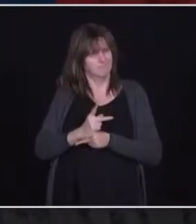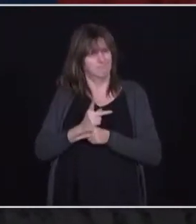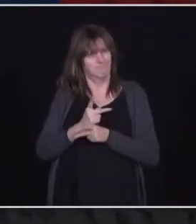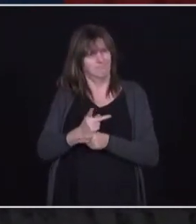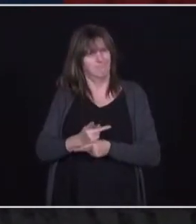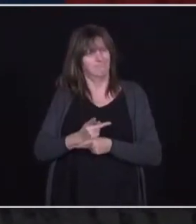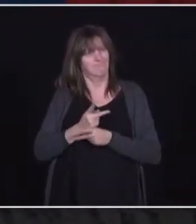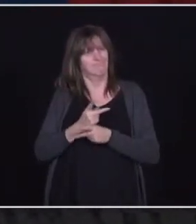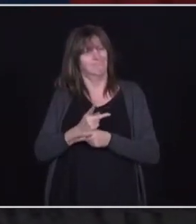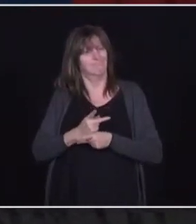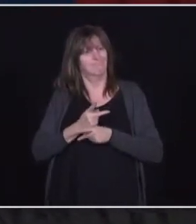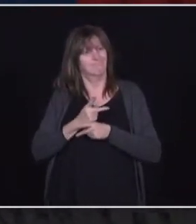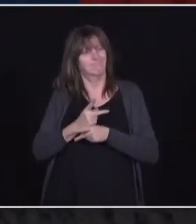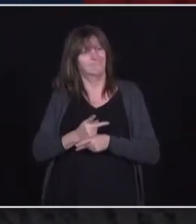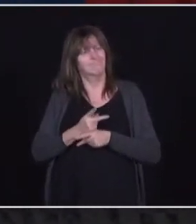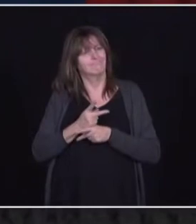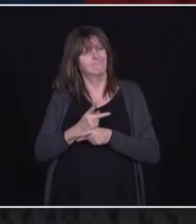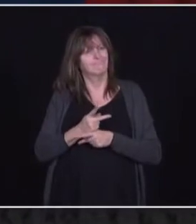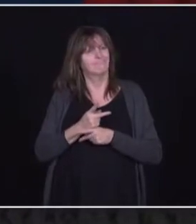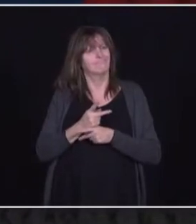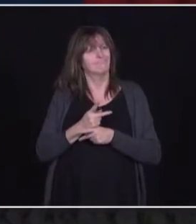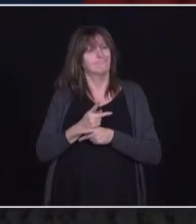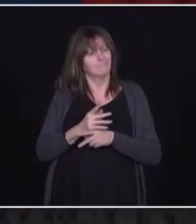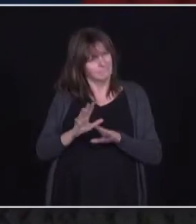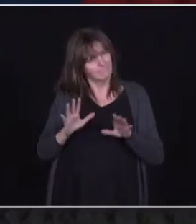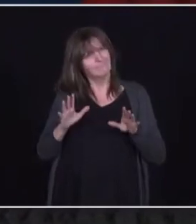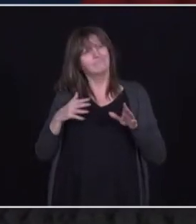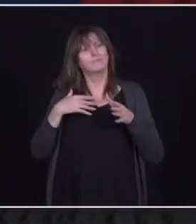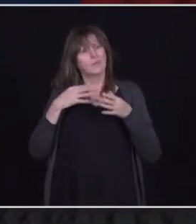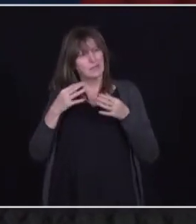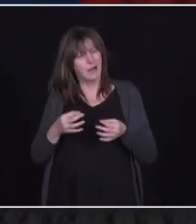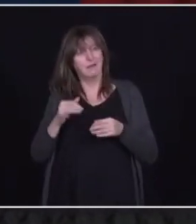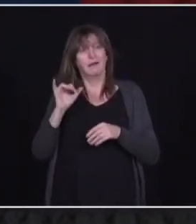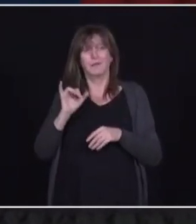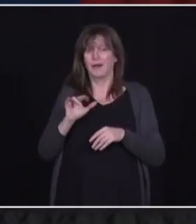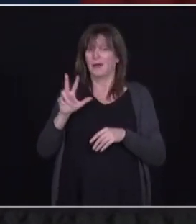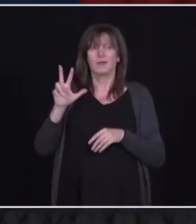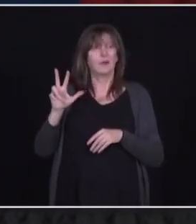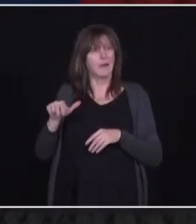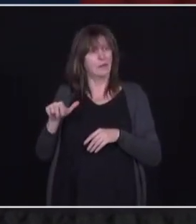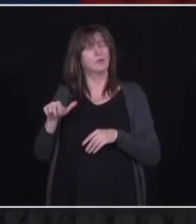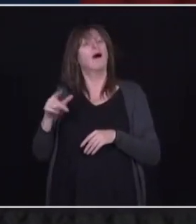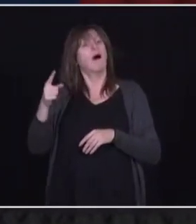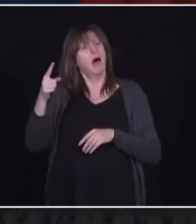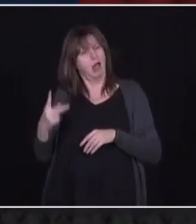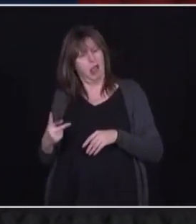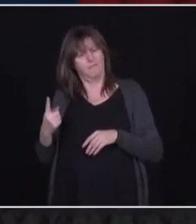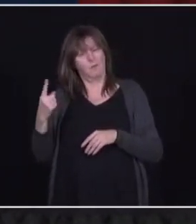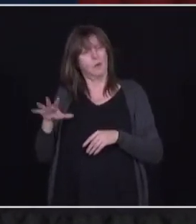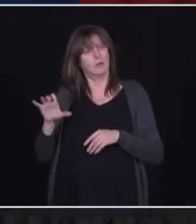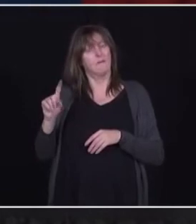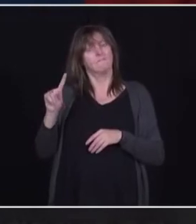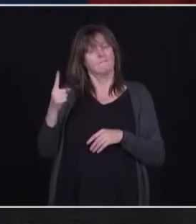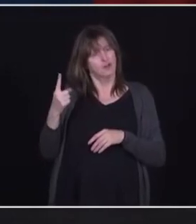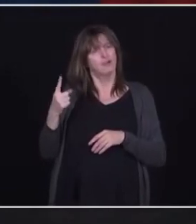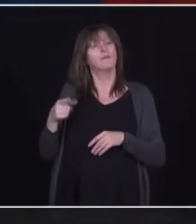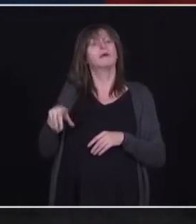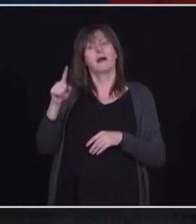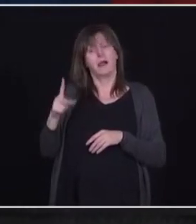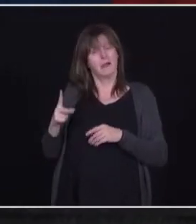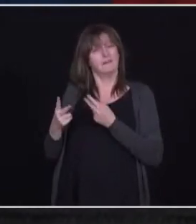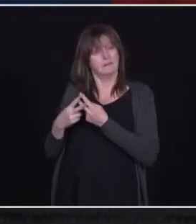case. Vaccinate 1,500 people, guarantee them that we will have the second dose there for 21 days. Do the same in